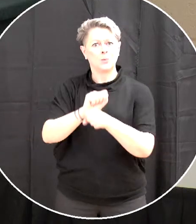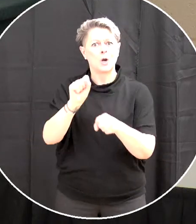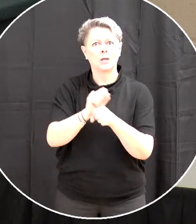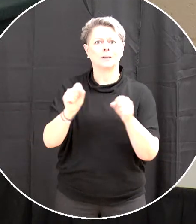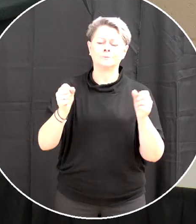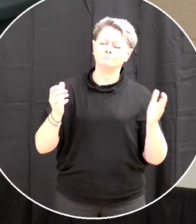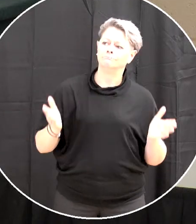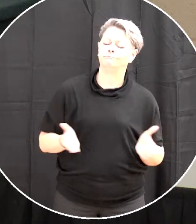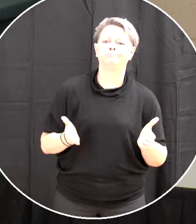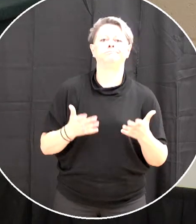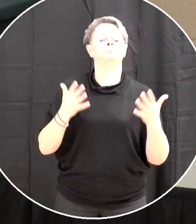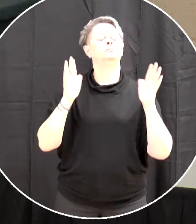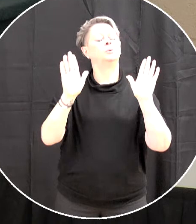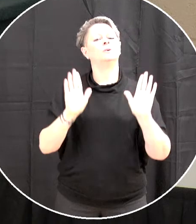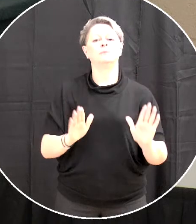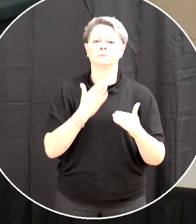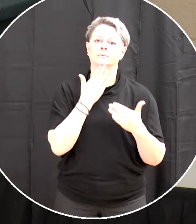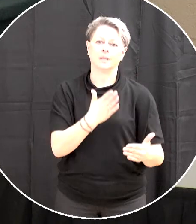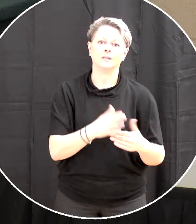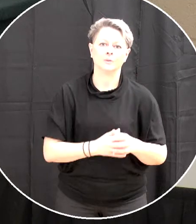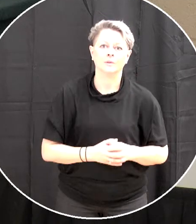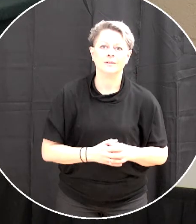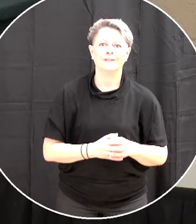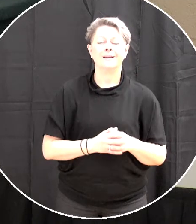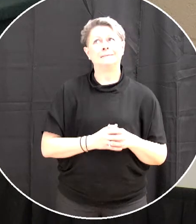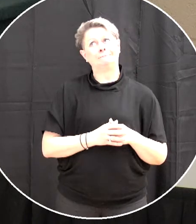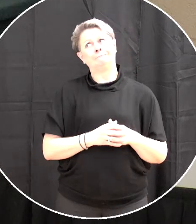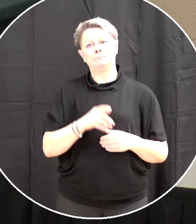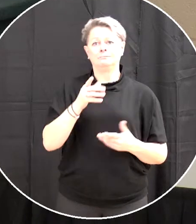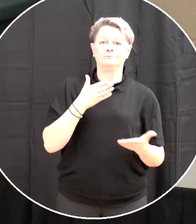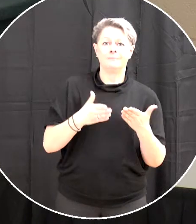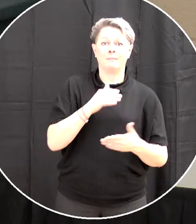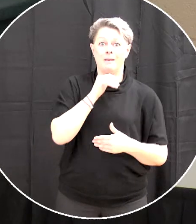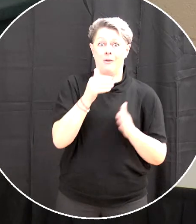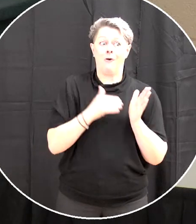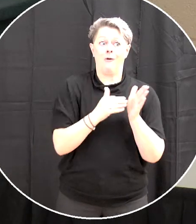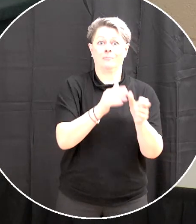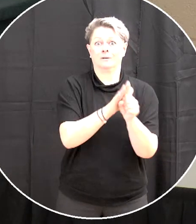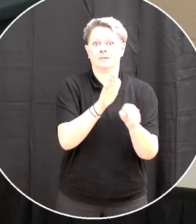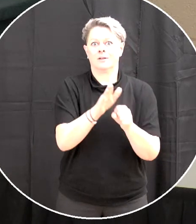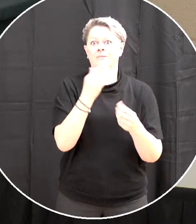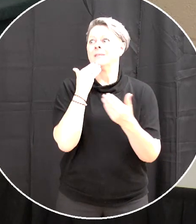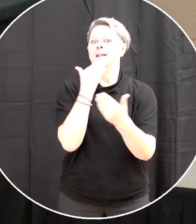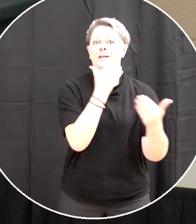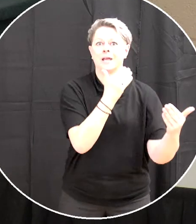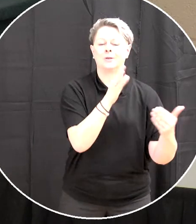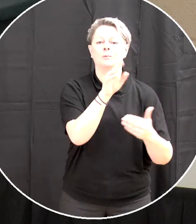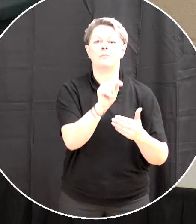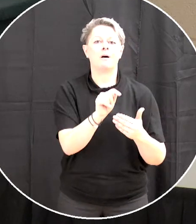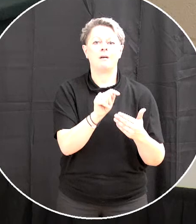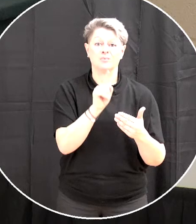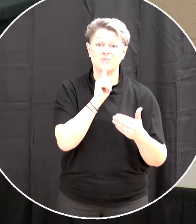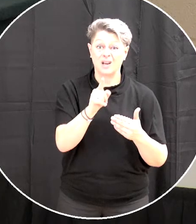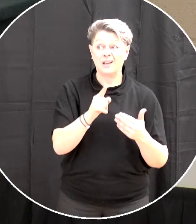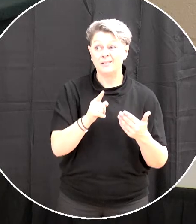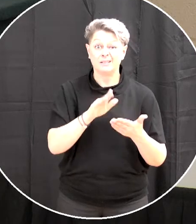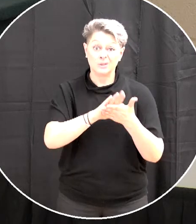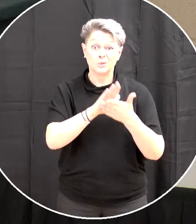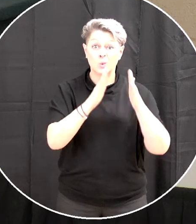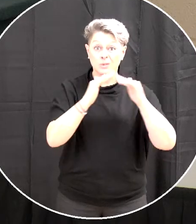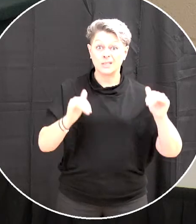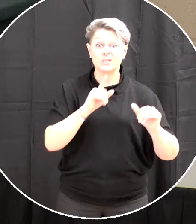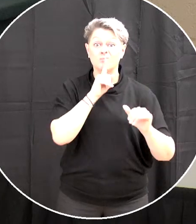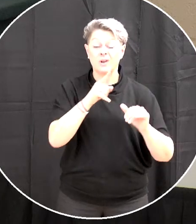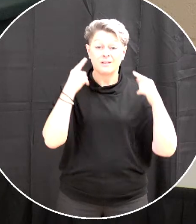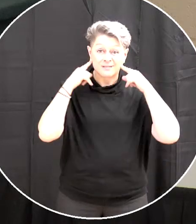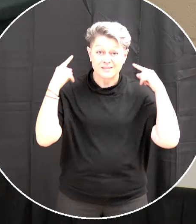thank you from us. It's recognized, perhaps not as often as it should be, but it certainly is recognized that the system would not work in the way it does if